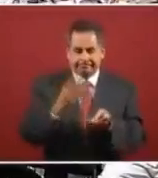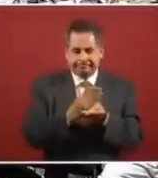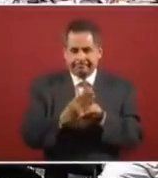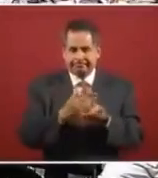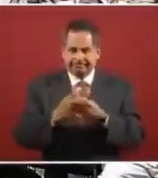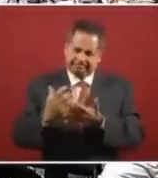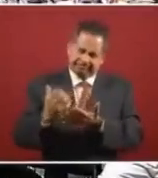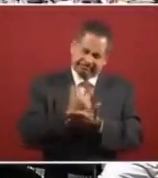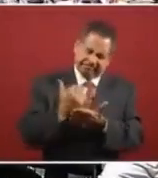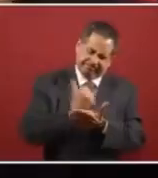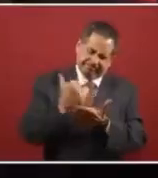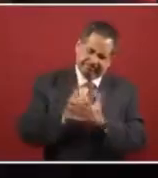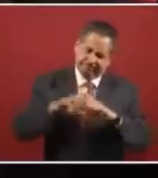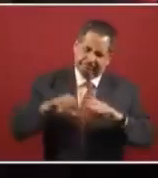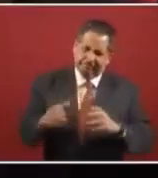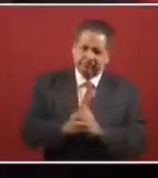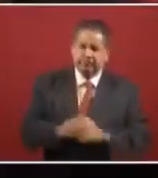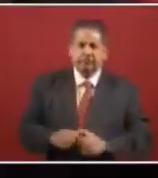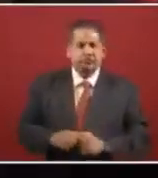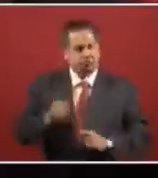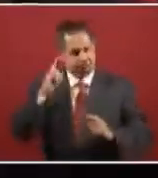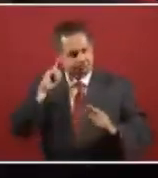63 bronze